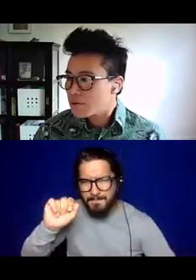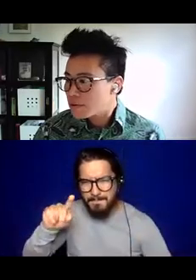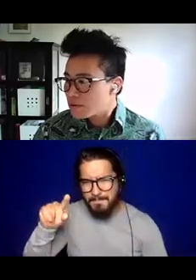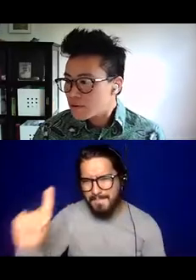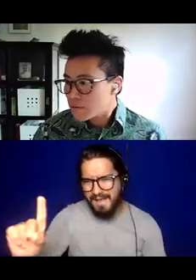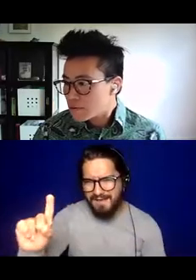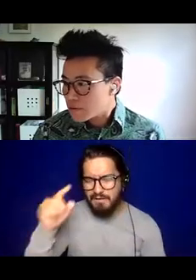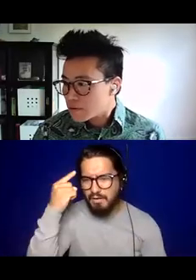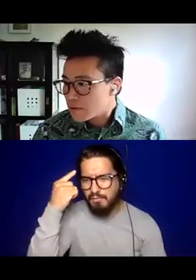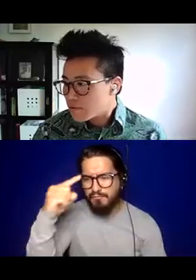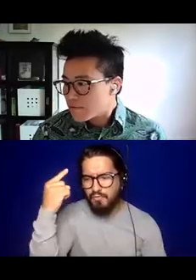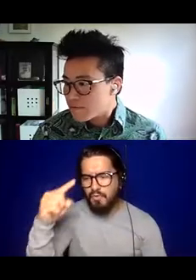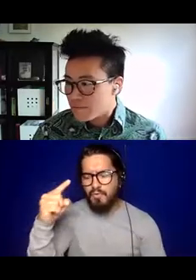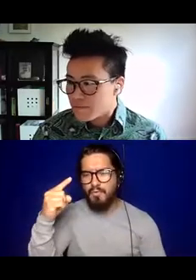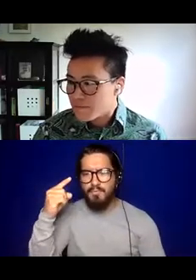for